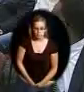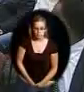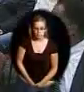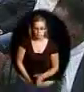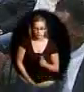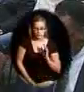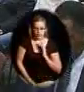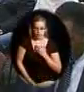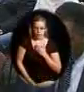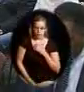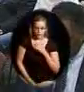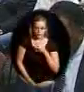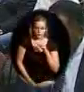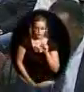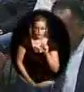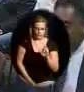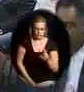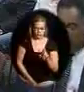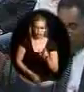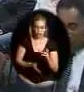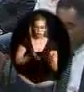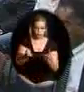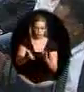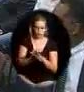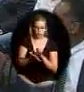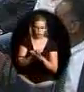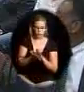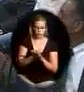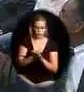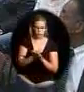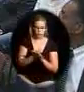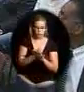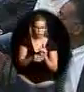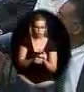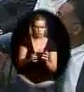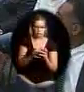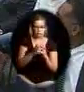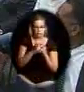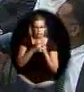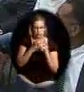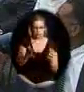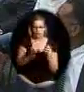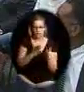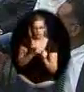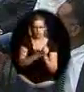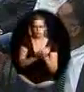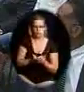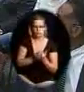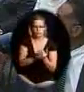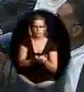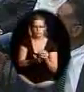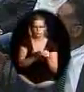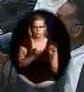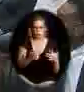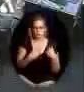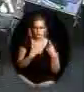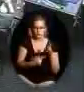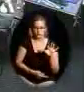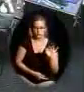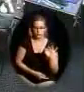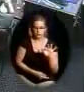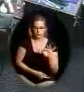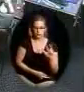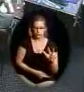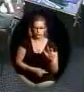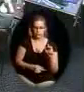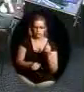Our Senior Serving Schools volunteers have spent thousands of hours helping students since 1993. Each year, they